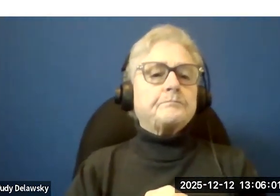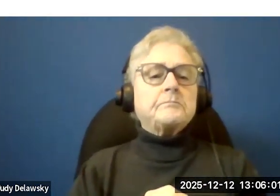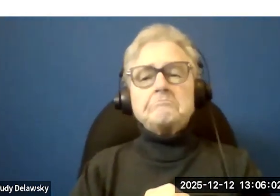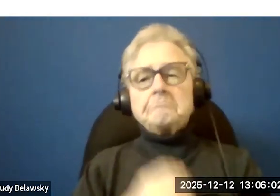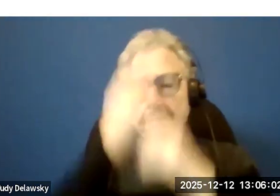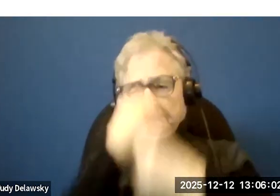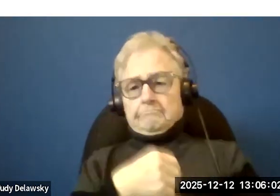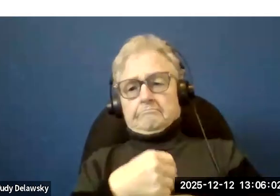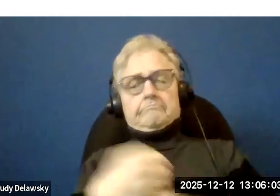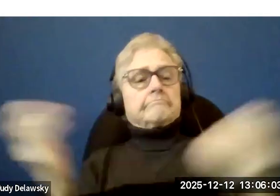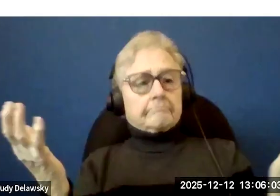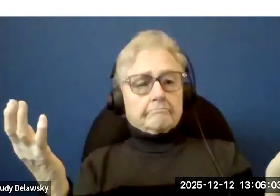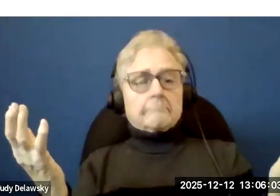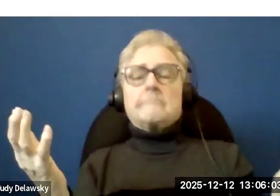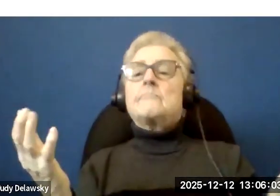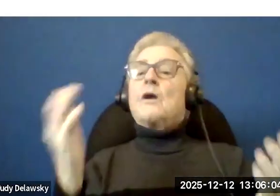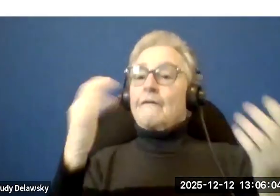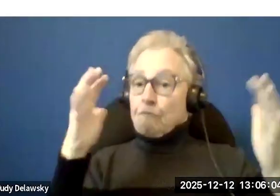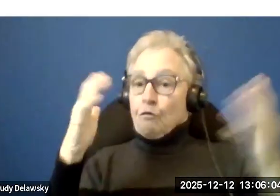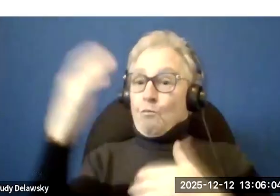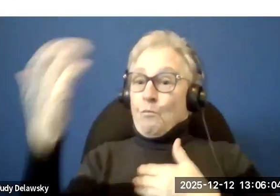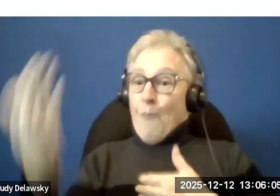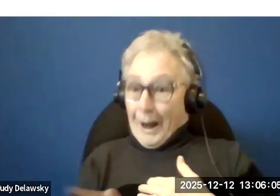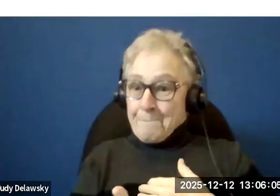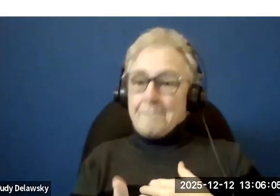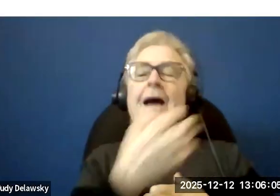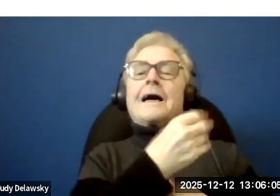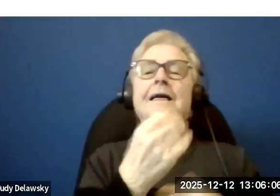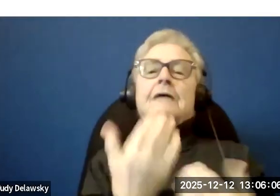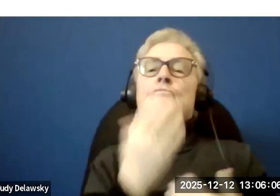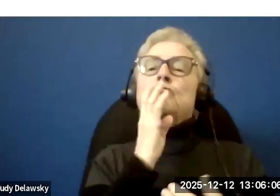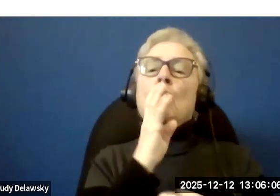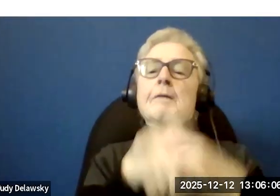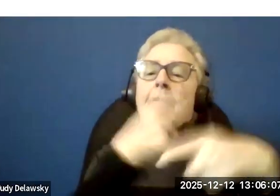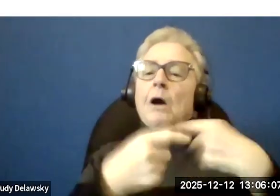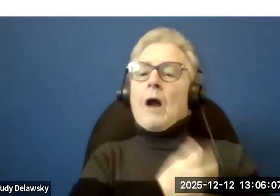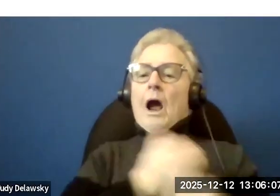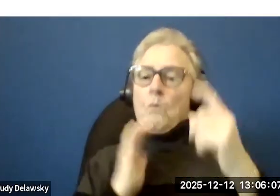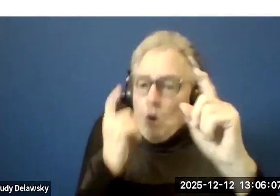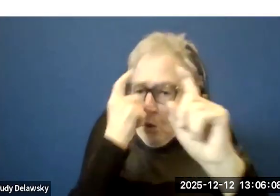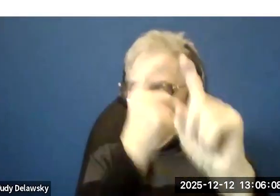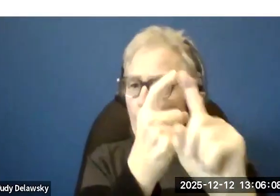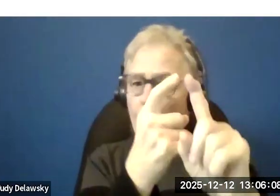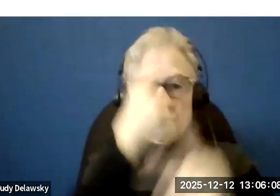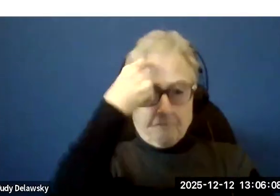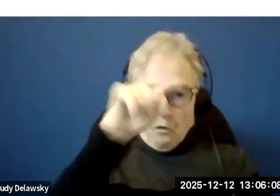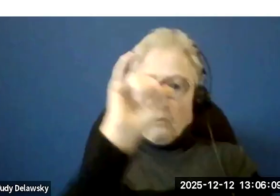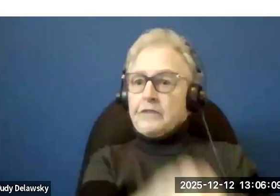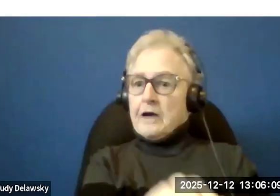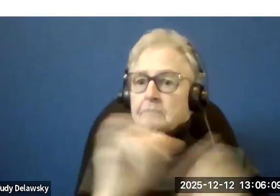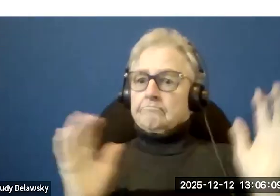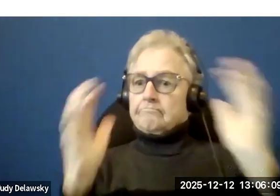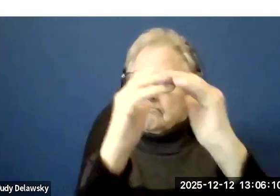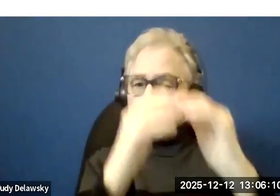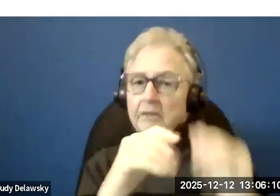go through the agenda. We did our welcome. I'm going to talk briefly about our goals for the webinar today. I'll provide a